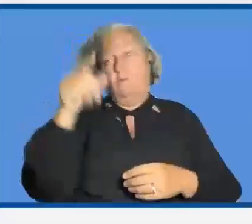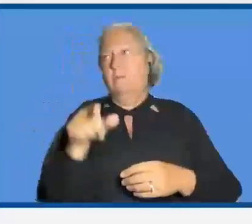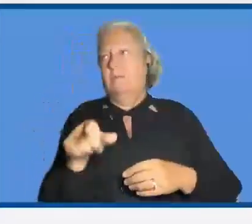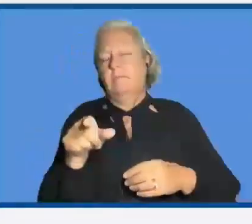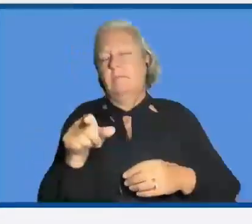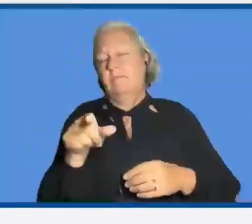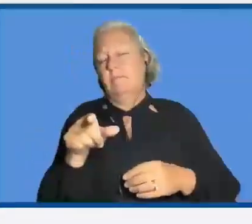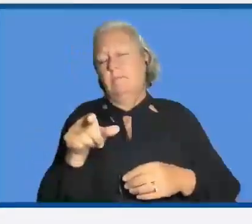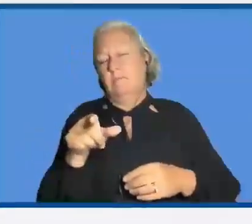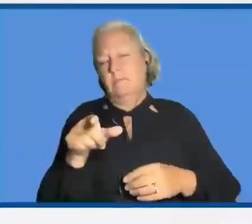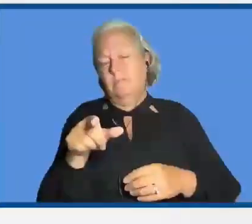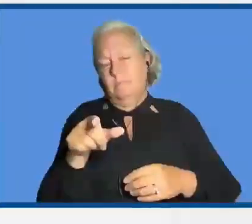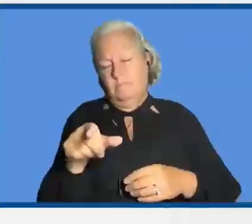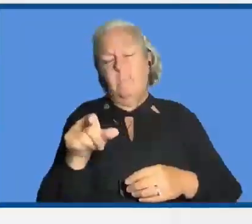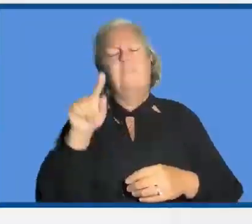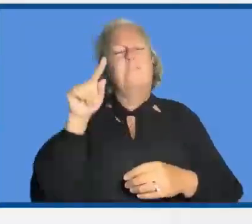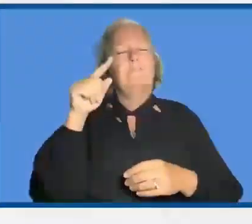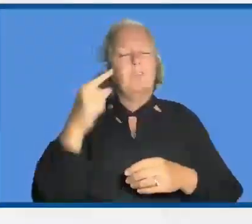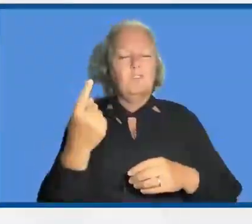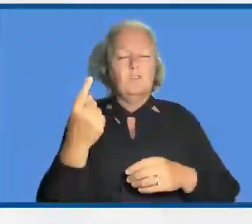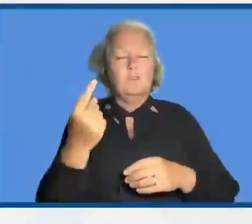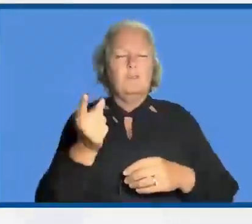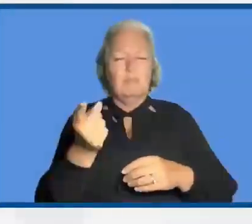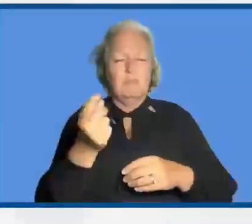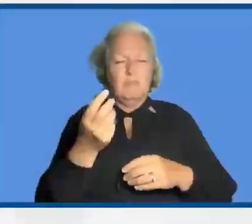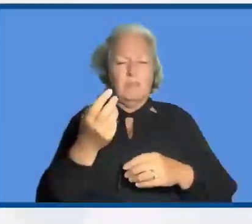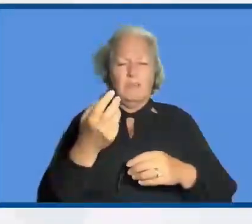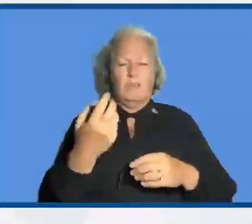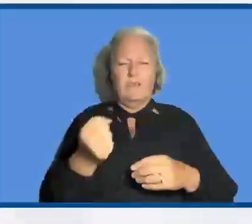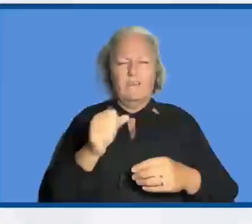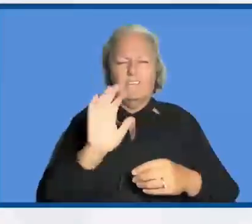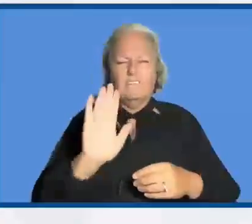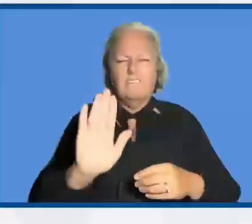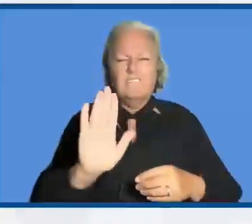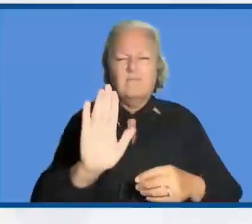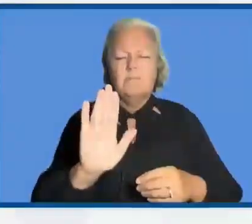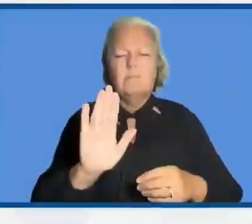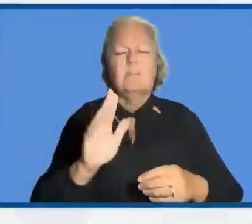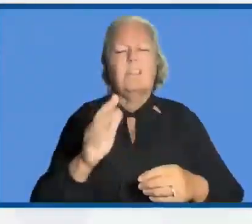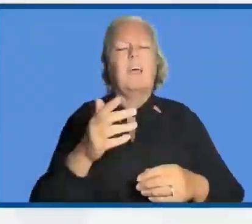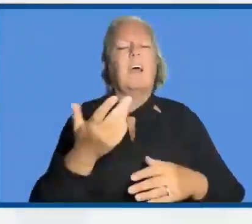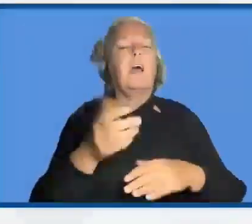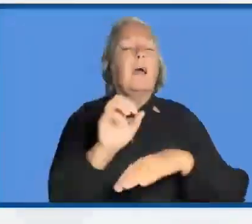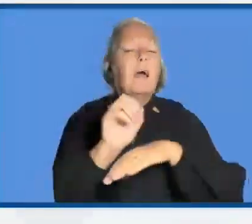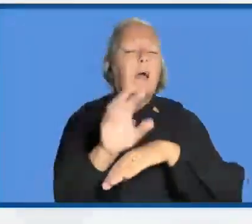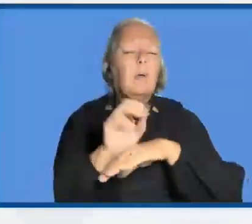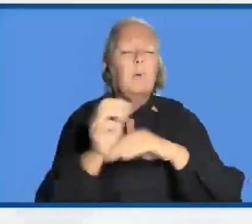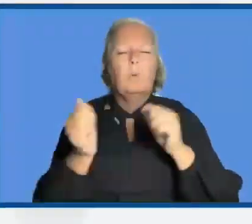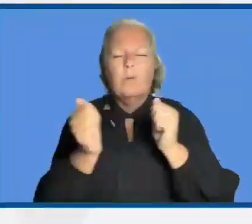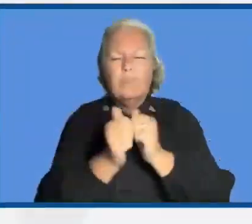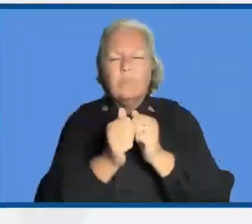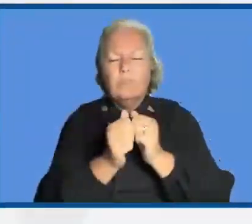by first having permanent counseling with all this group